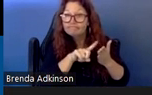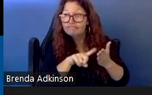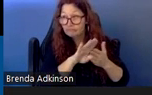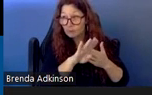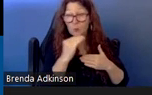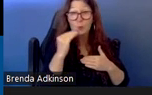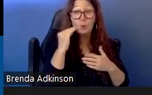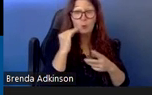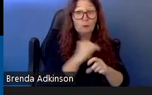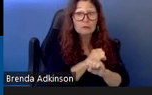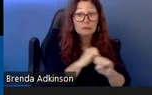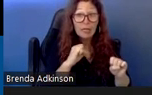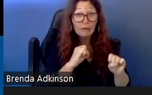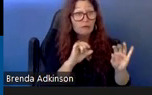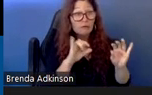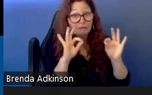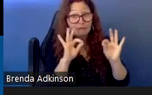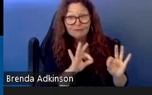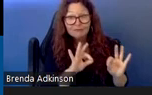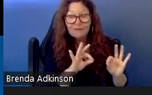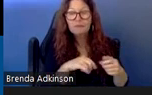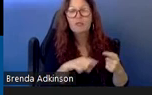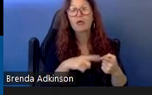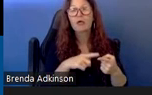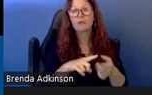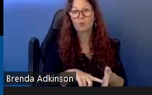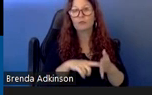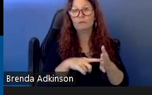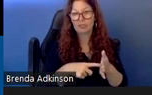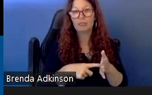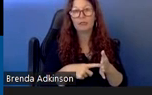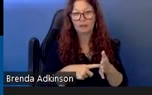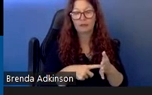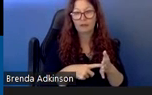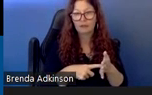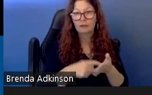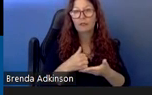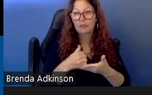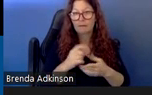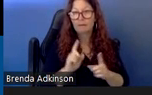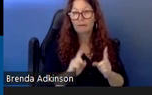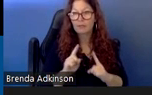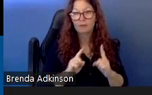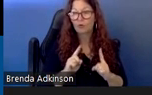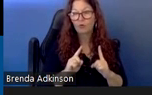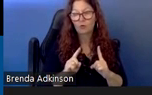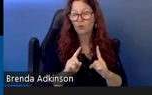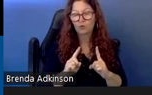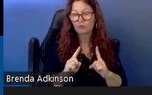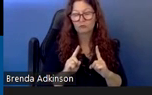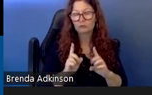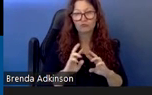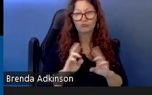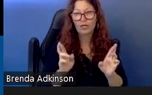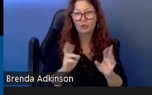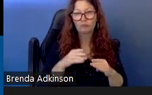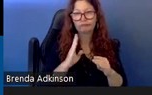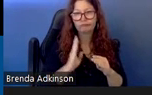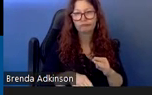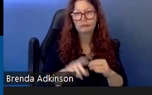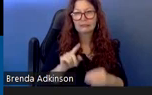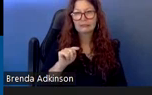to occupy, then we begin transitioning folks out of TSA. So generally it's